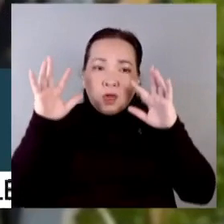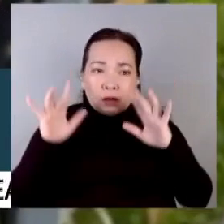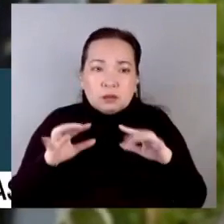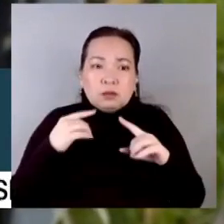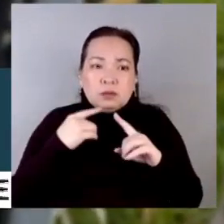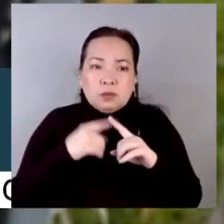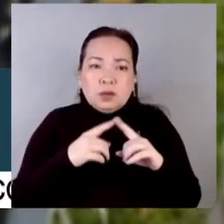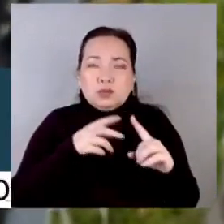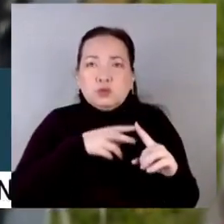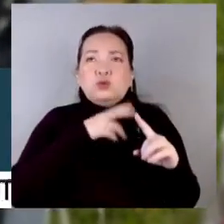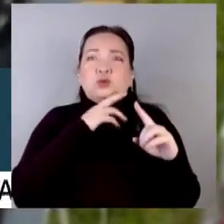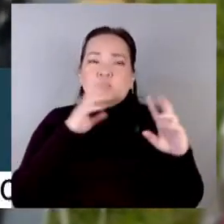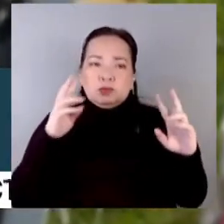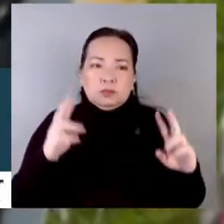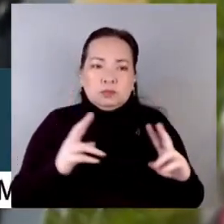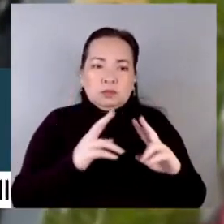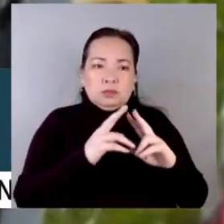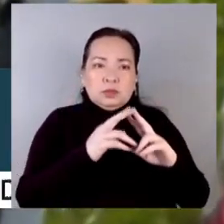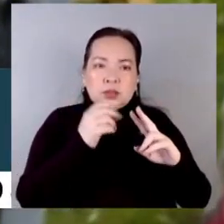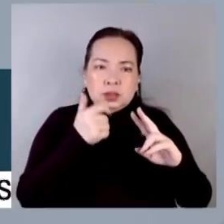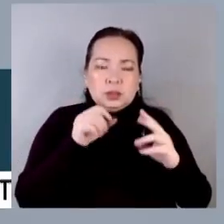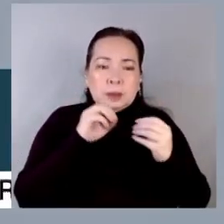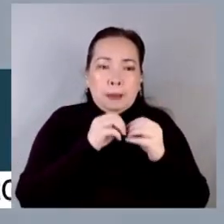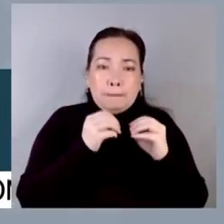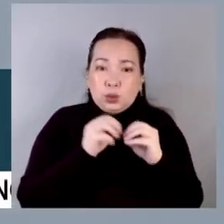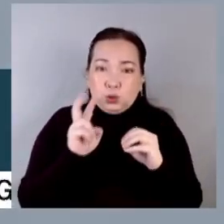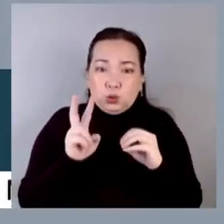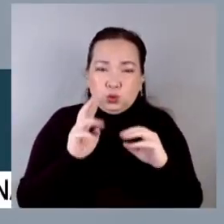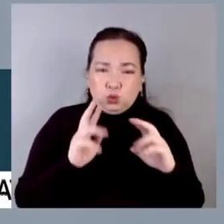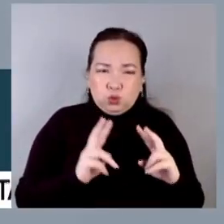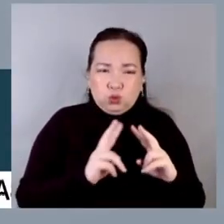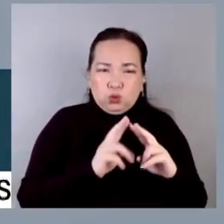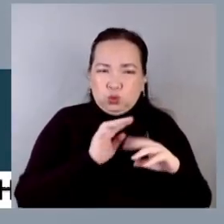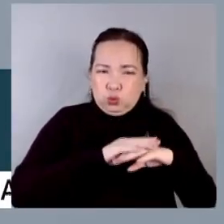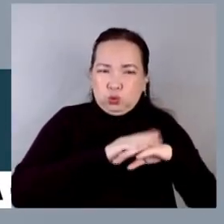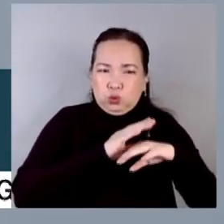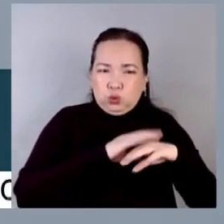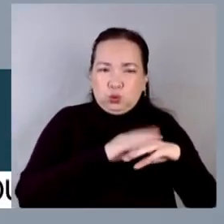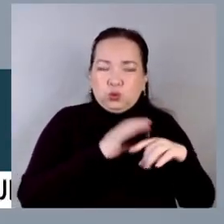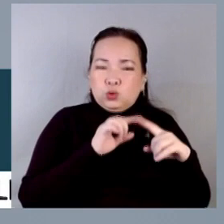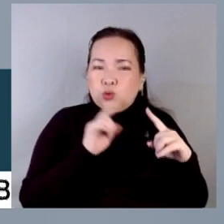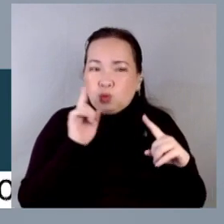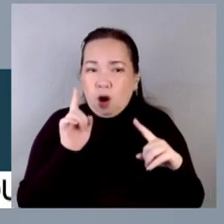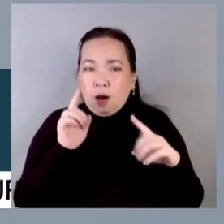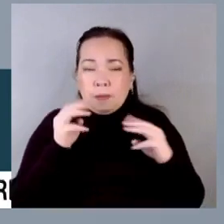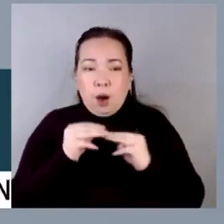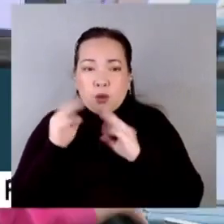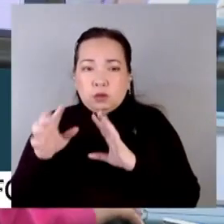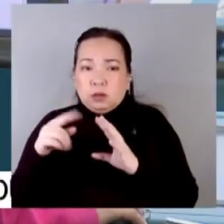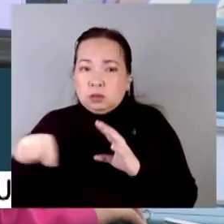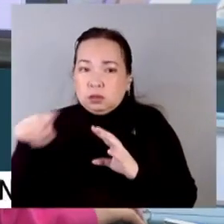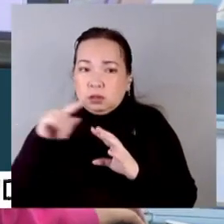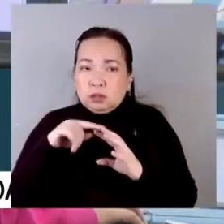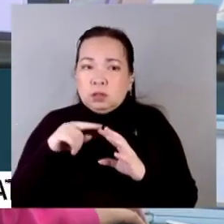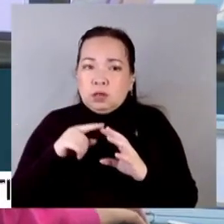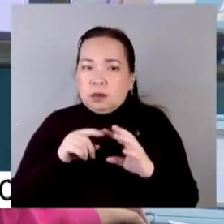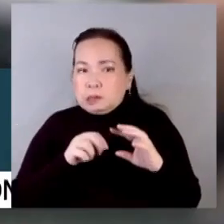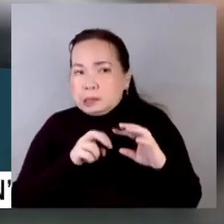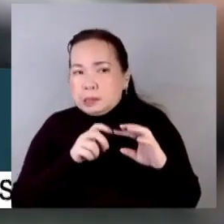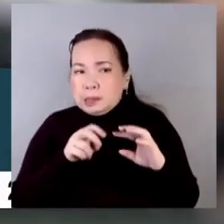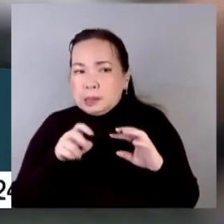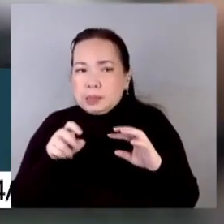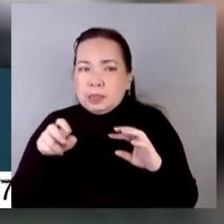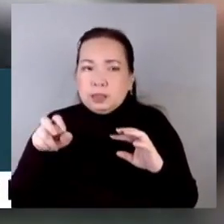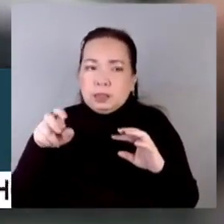volcano, which is still on alert level 2. J.V. Añonuevo, one of the mountaineers, says they will be going traversely via the